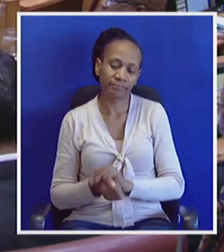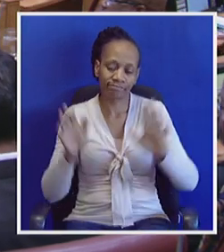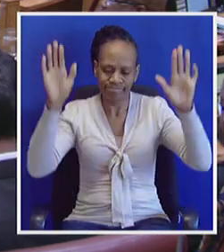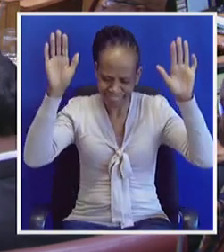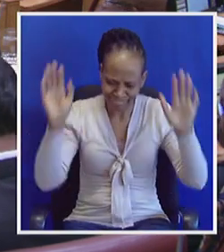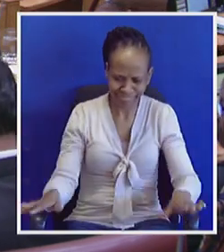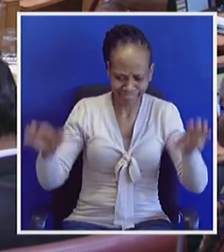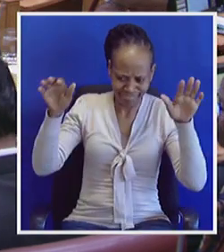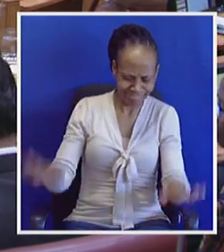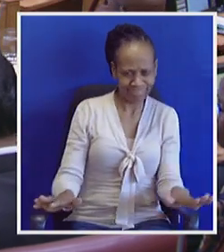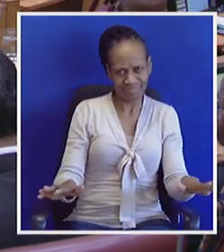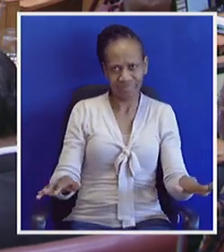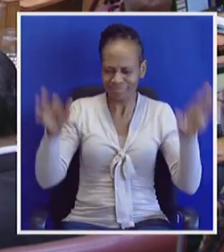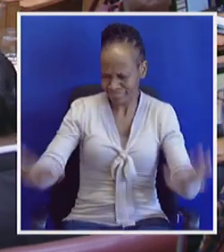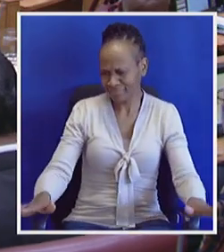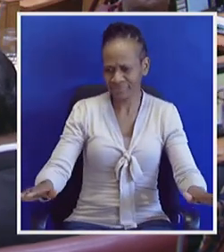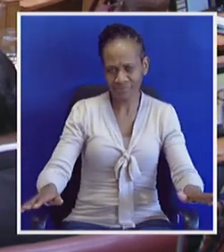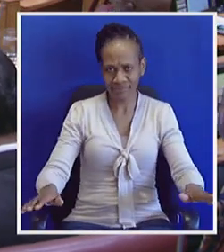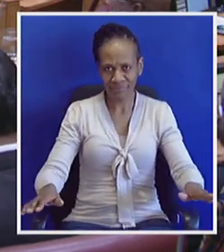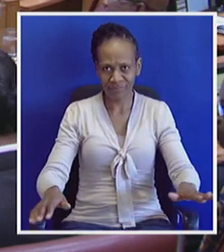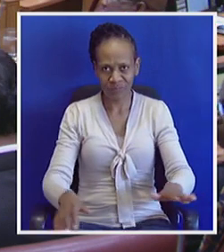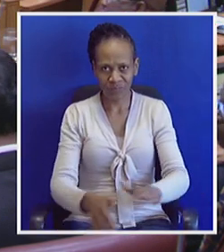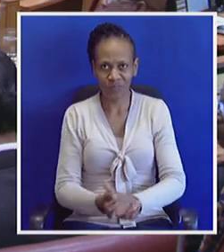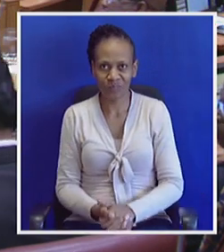Order. Order.